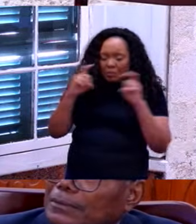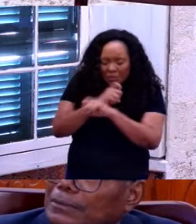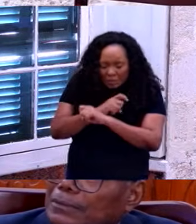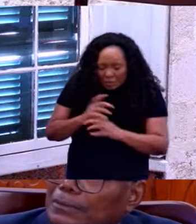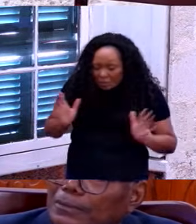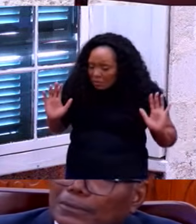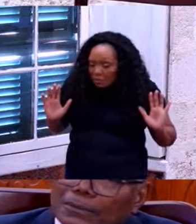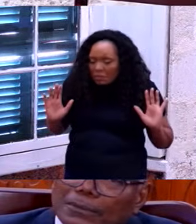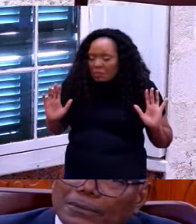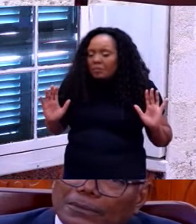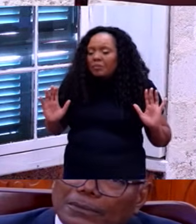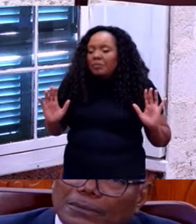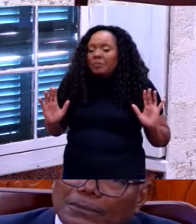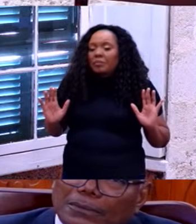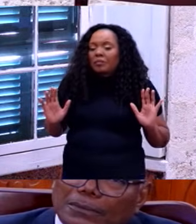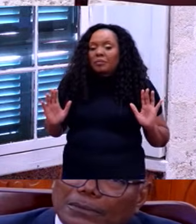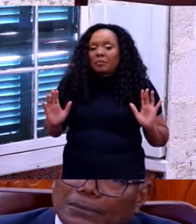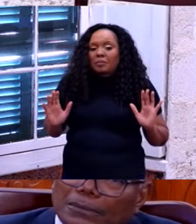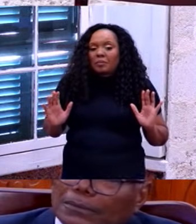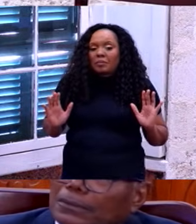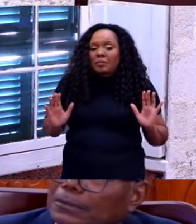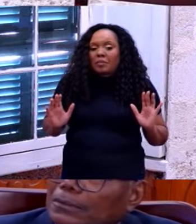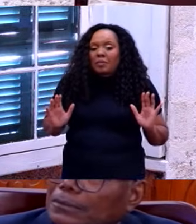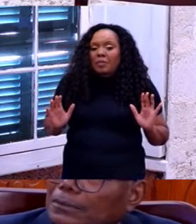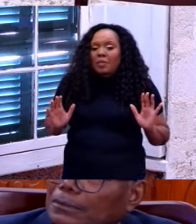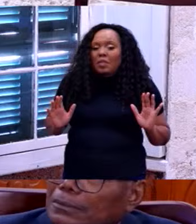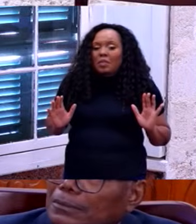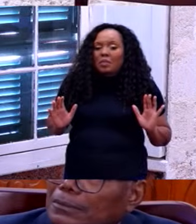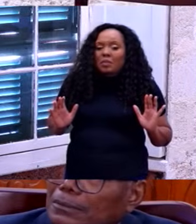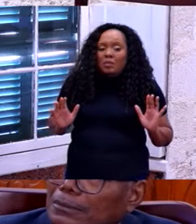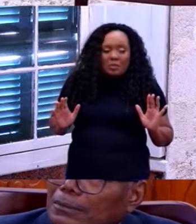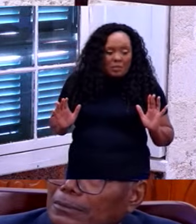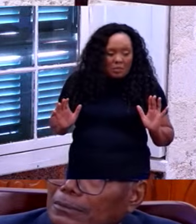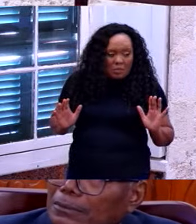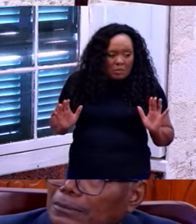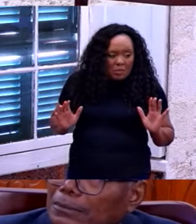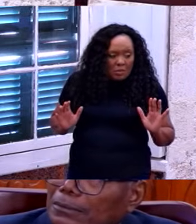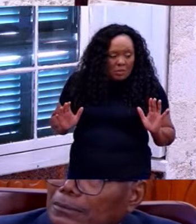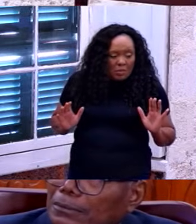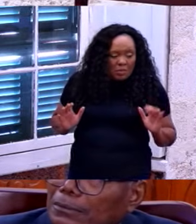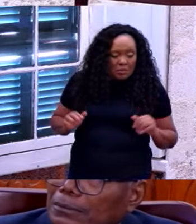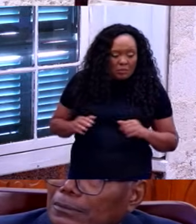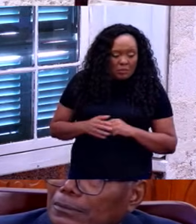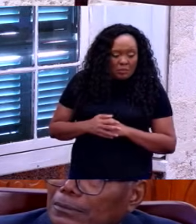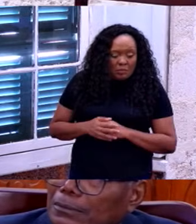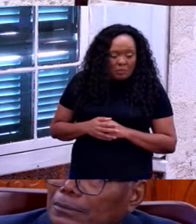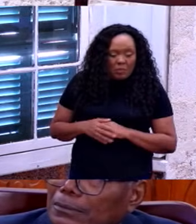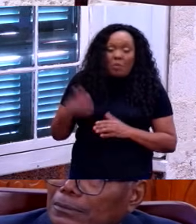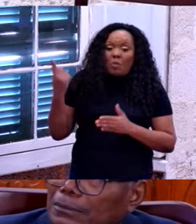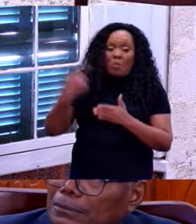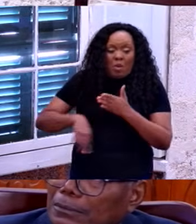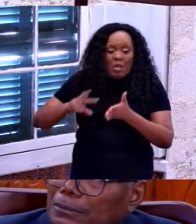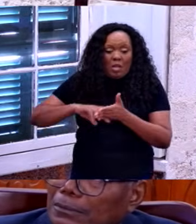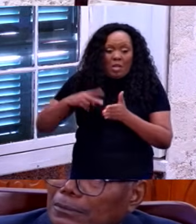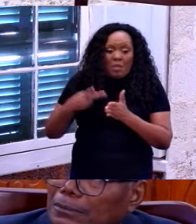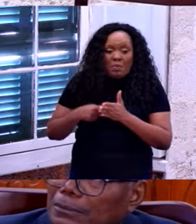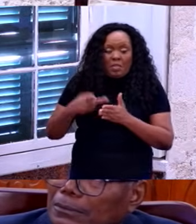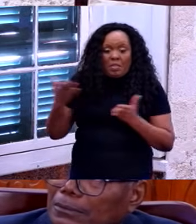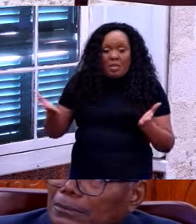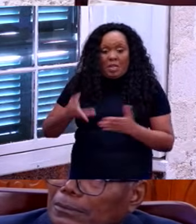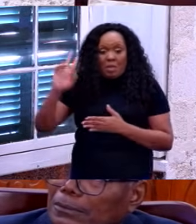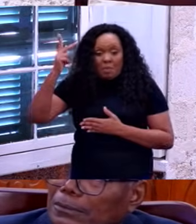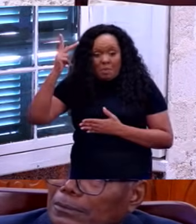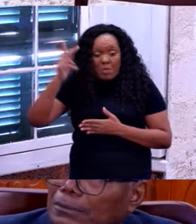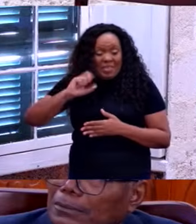you ask about what does independence mean in the context of our parliament and even in the Senate, I heard the